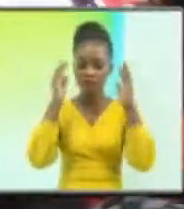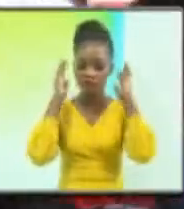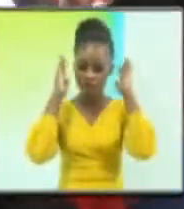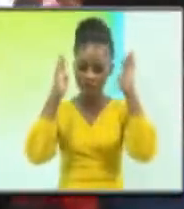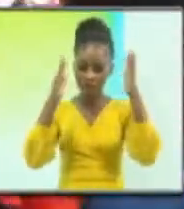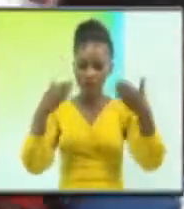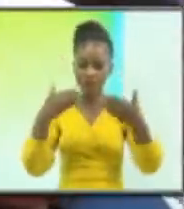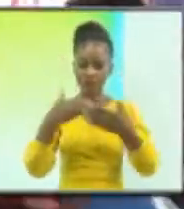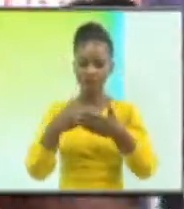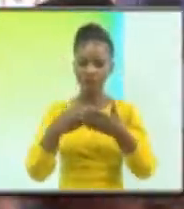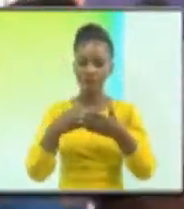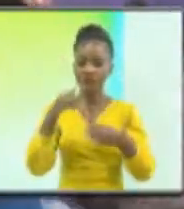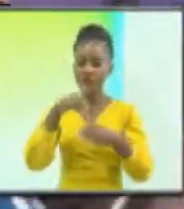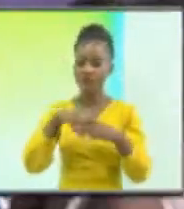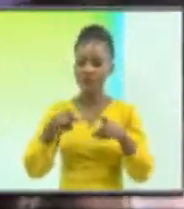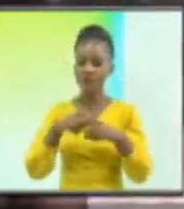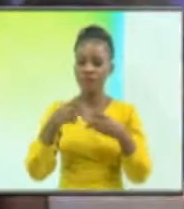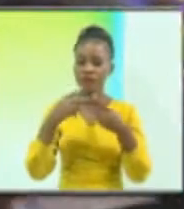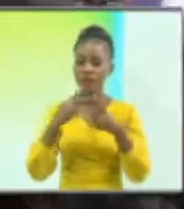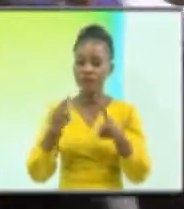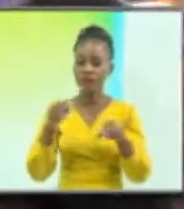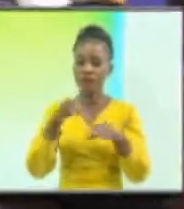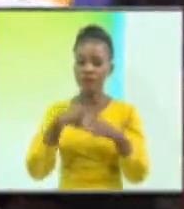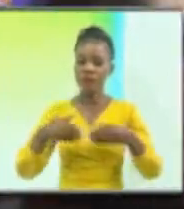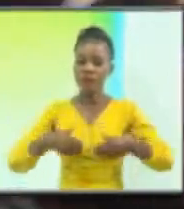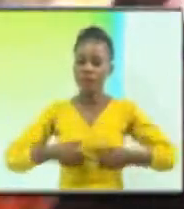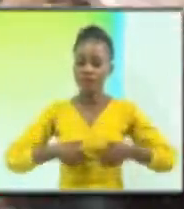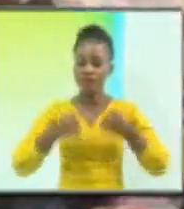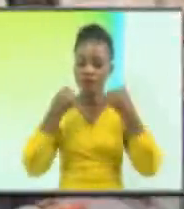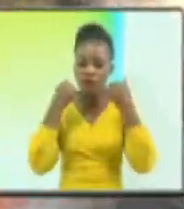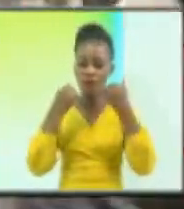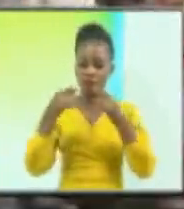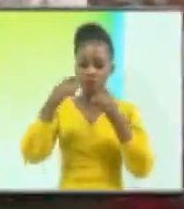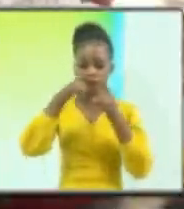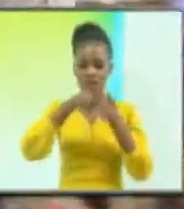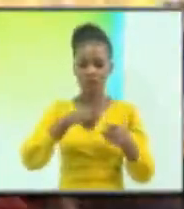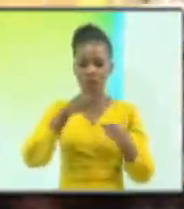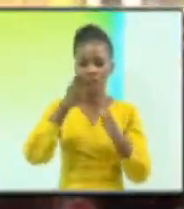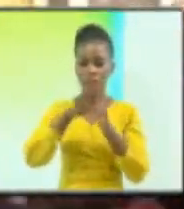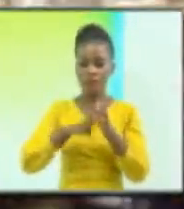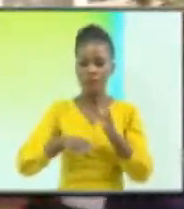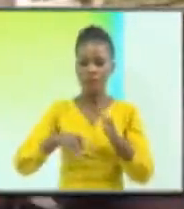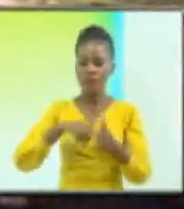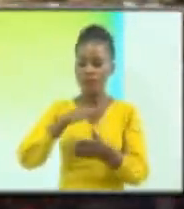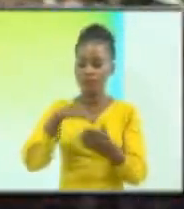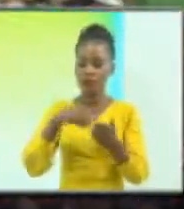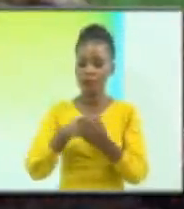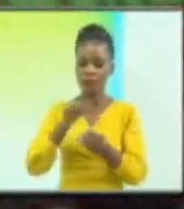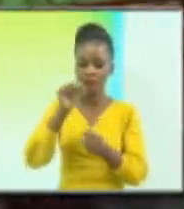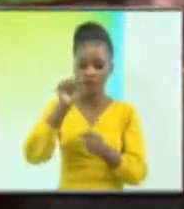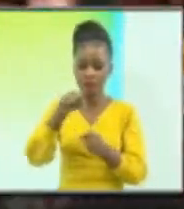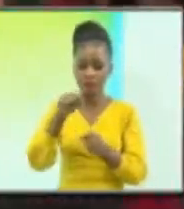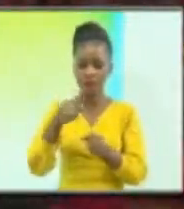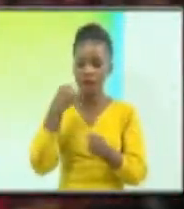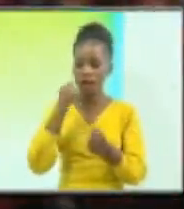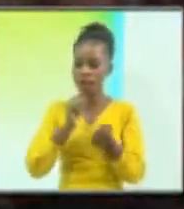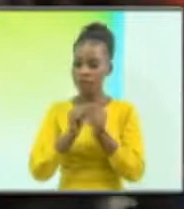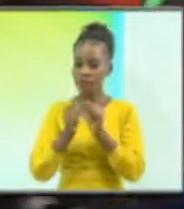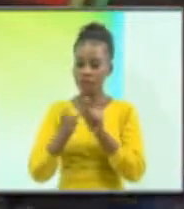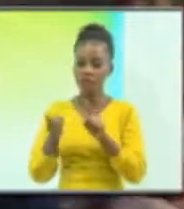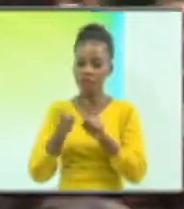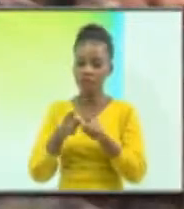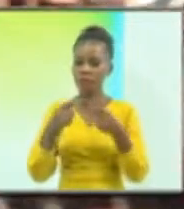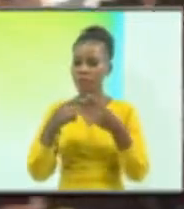unit. Within this very project, youth are entitled to a certain percentage to enable them participate in different